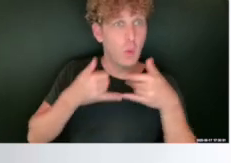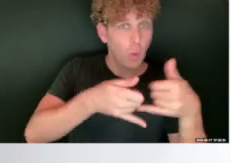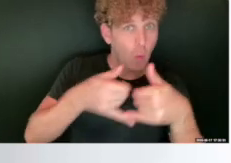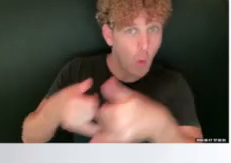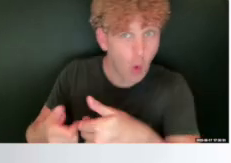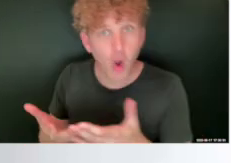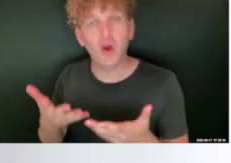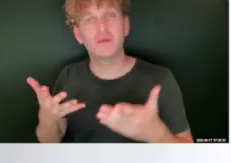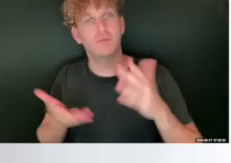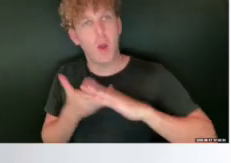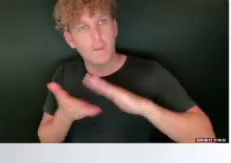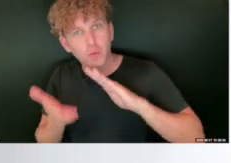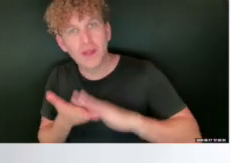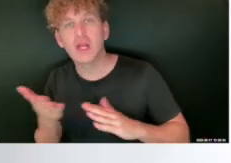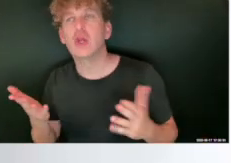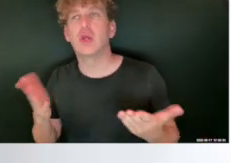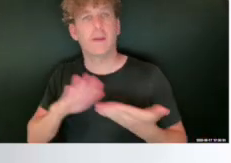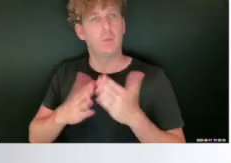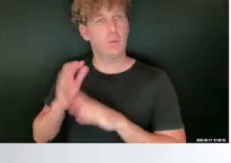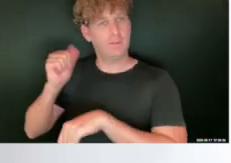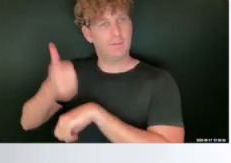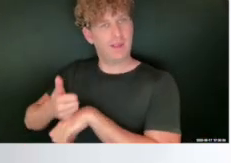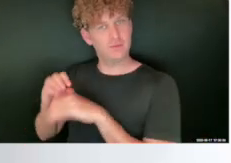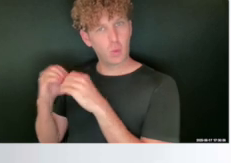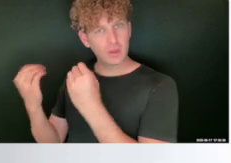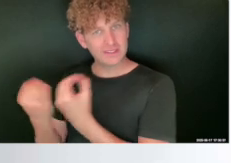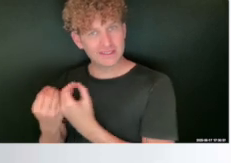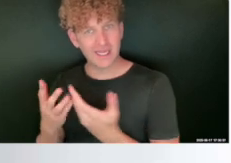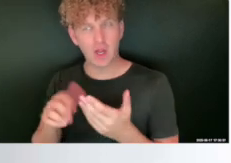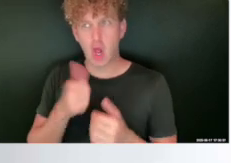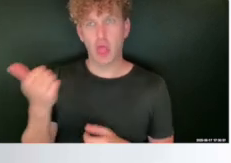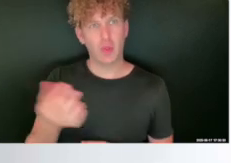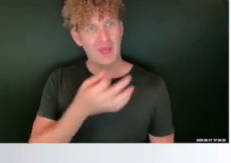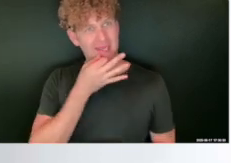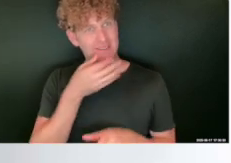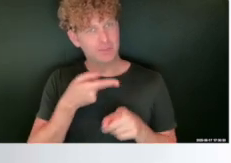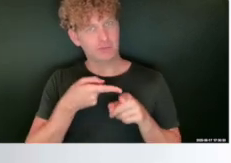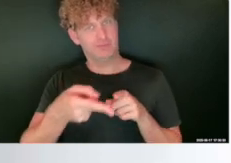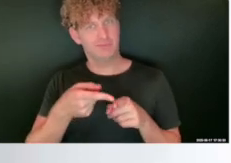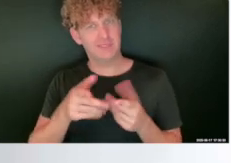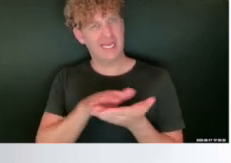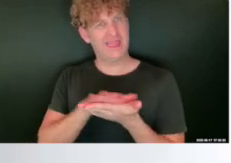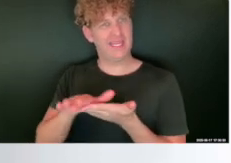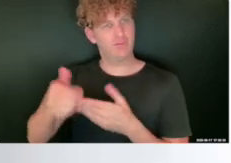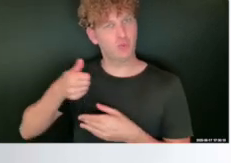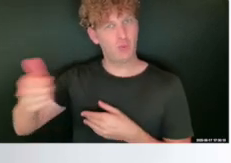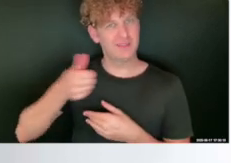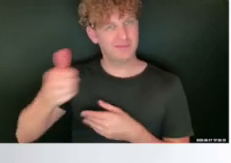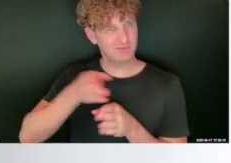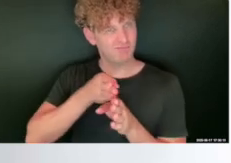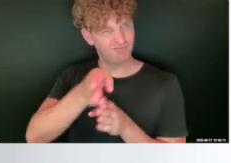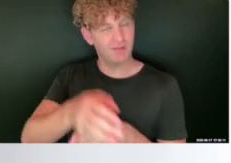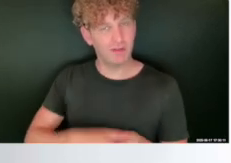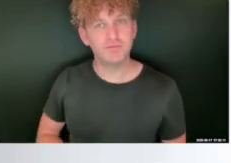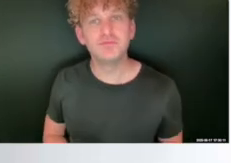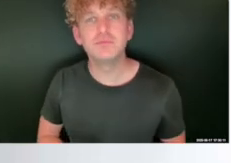Thank you. The first 3 Clean Mobility in Schools projects were impressively able